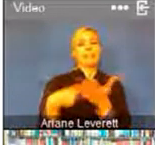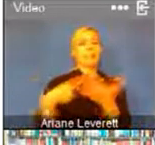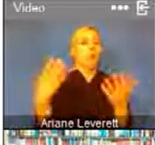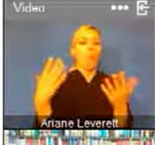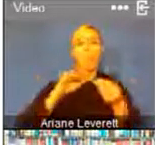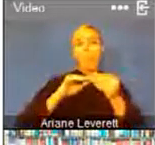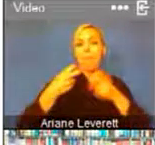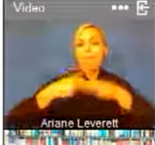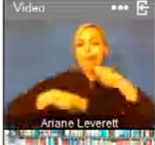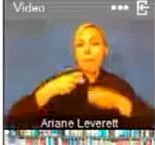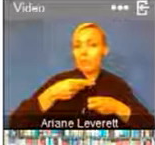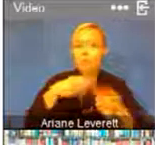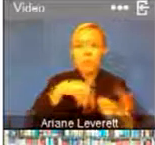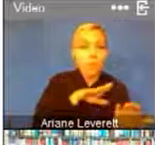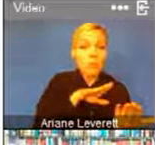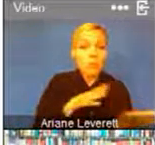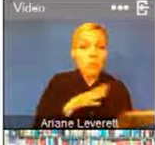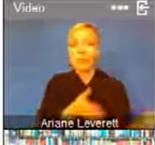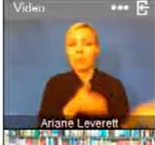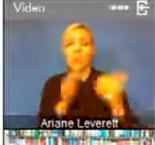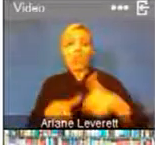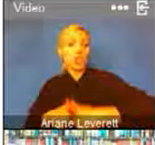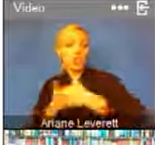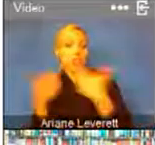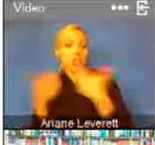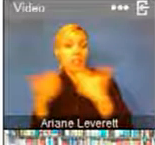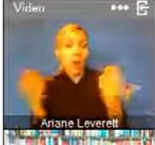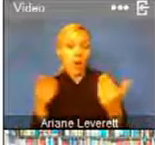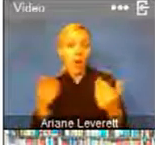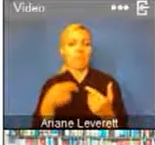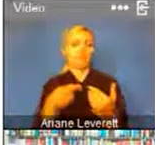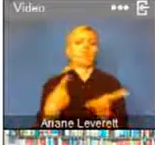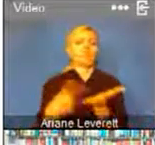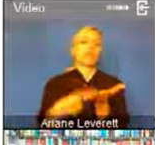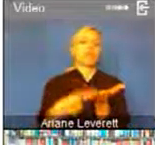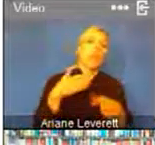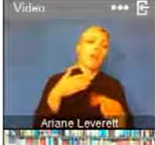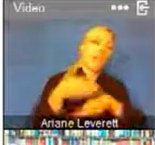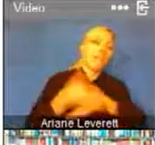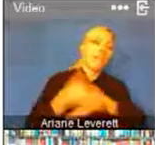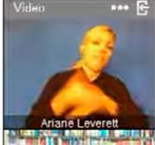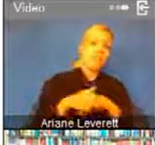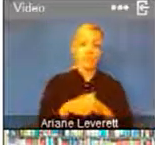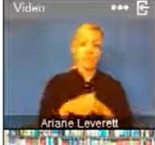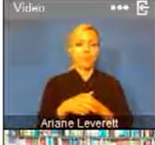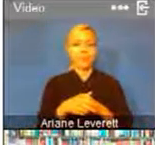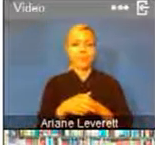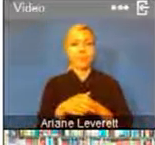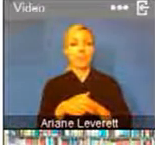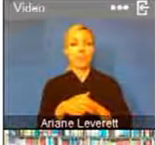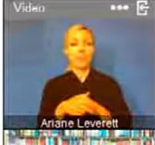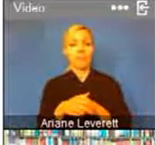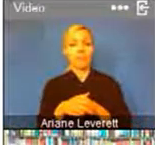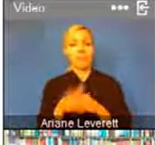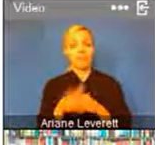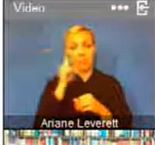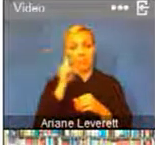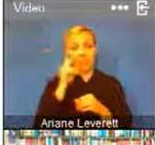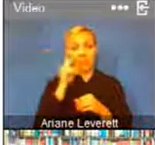And maybe please write down all your questions while we are speaking now, so that we can